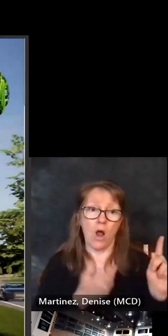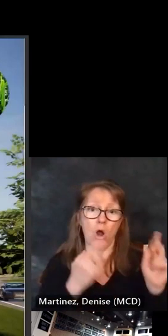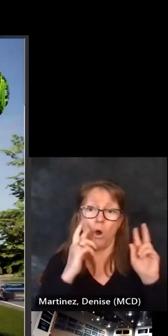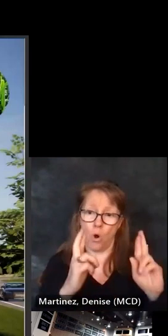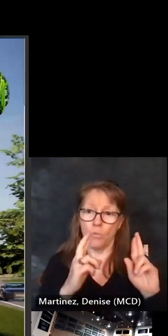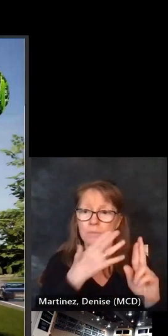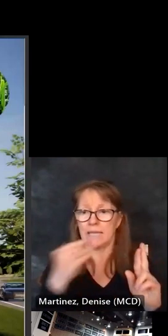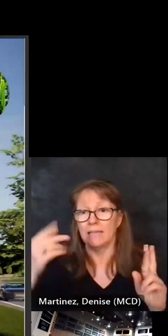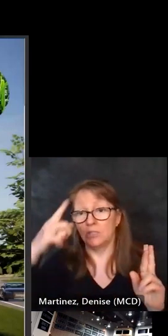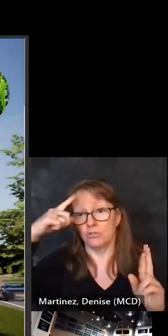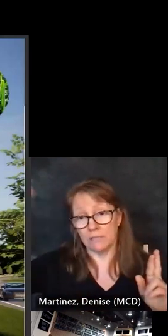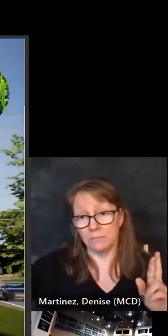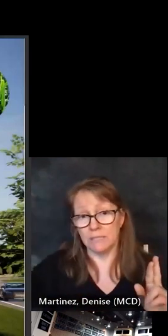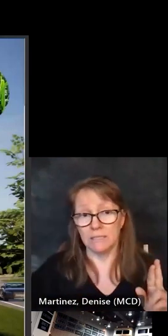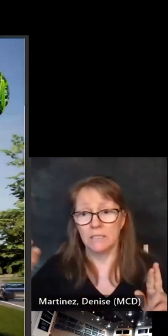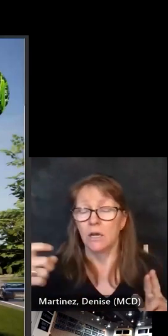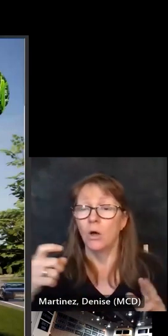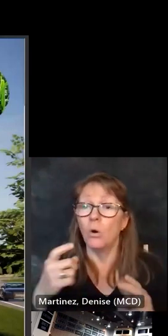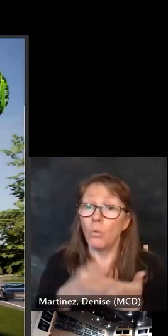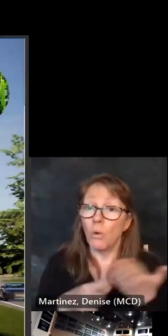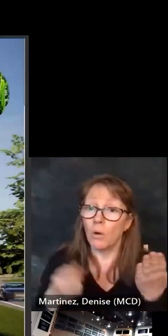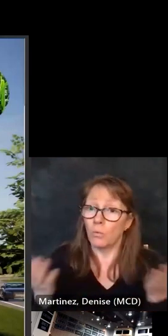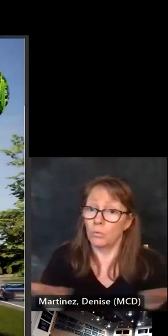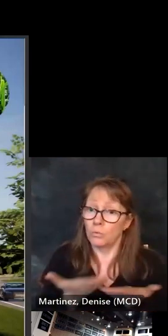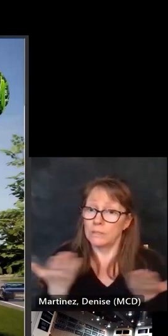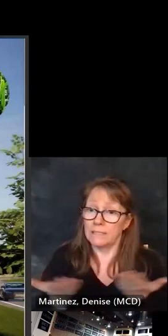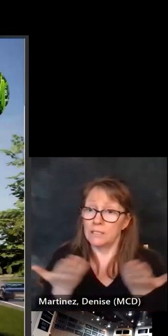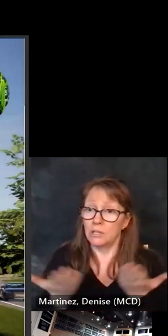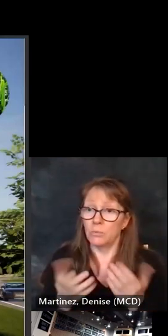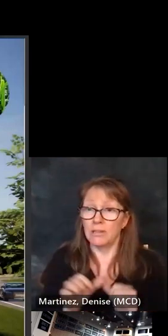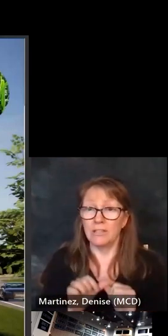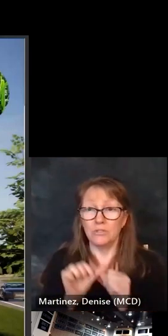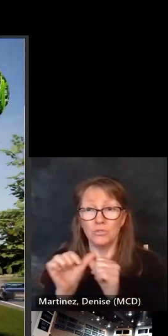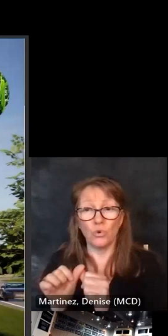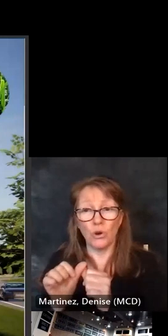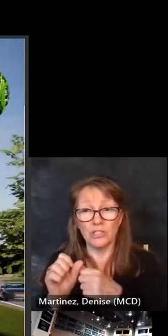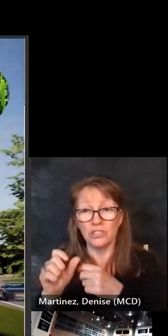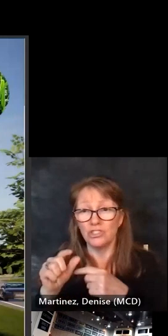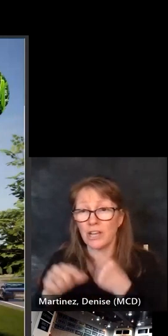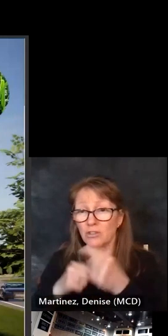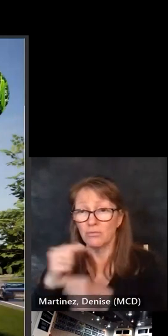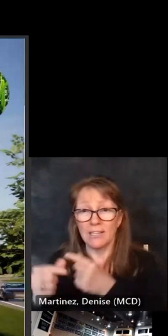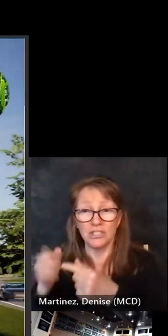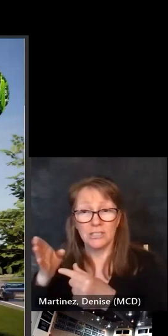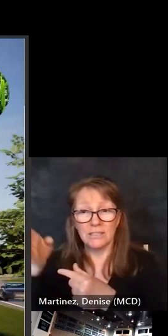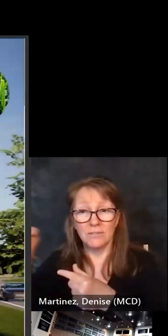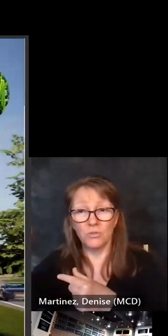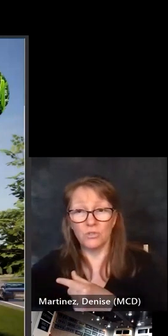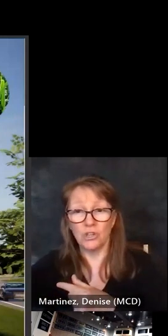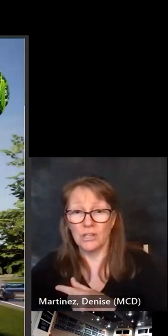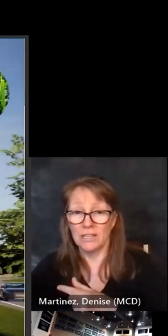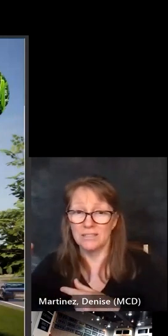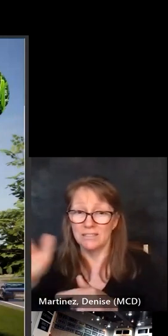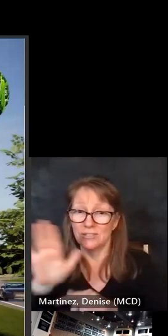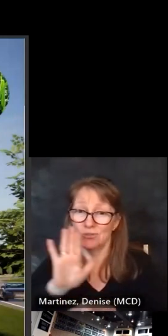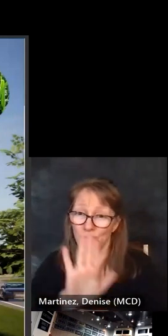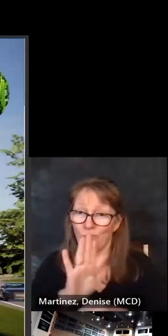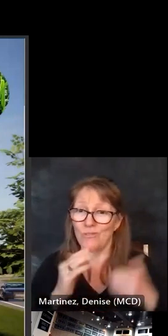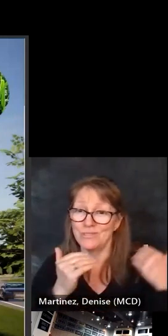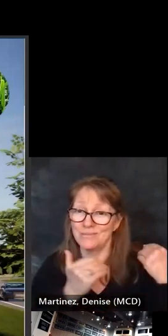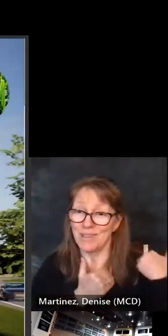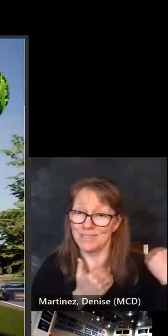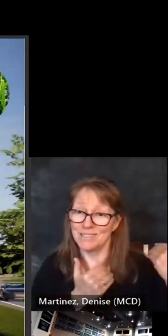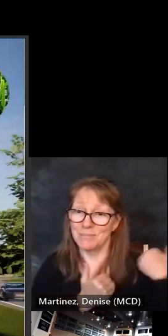What we are doing here will endure generations into the next century. This is a responsibility.